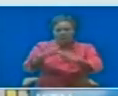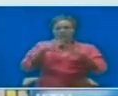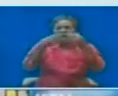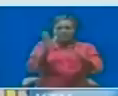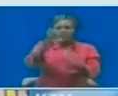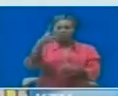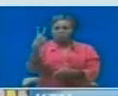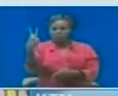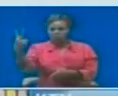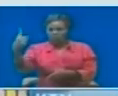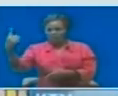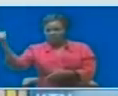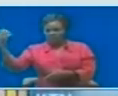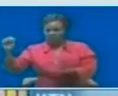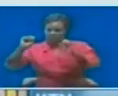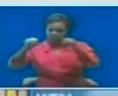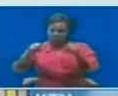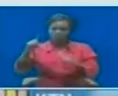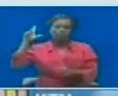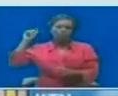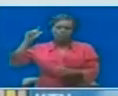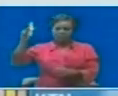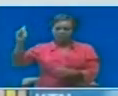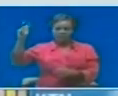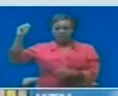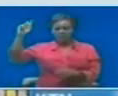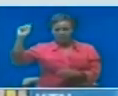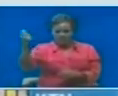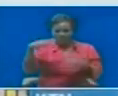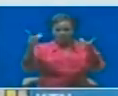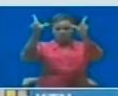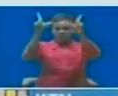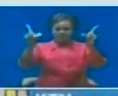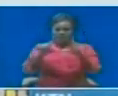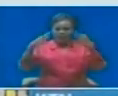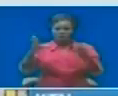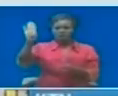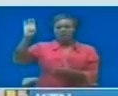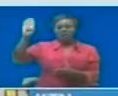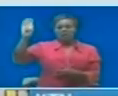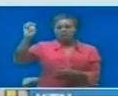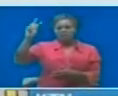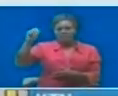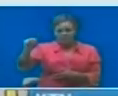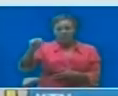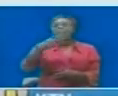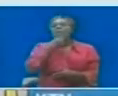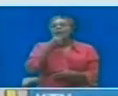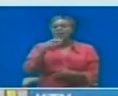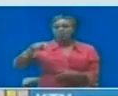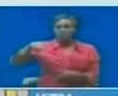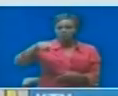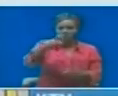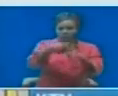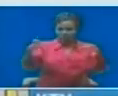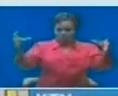the number 22155. You can tweet us at KTN Kenya, at Linda Ogutu, and at Ben_Kitili. You have a man walking in from the